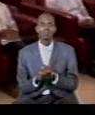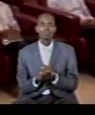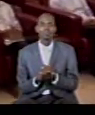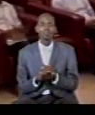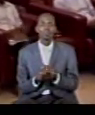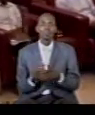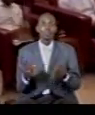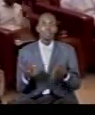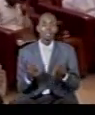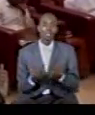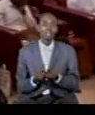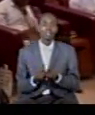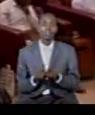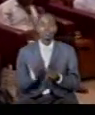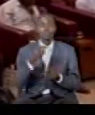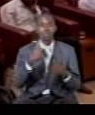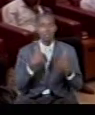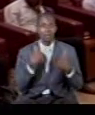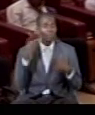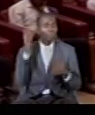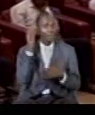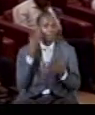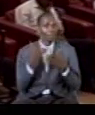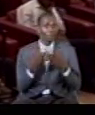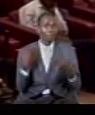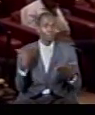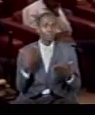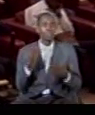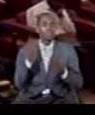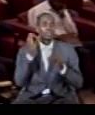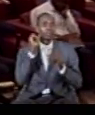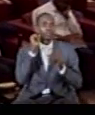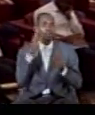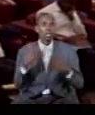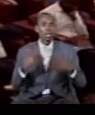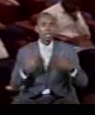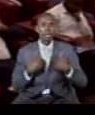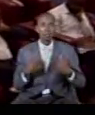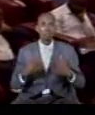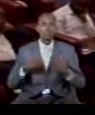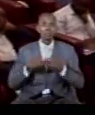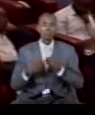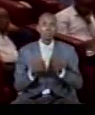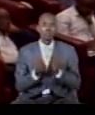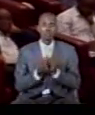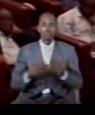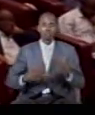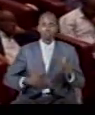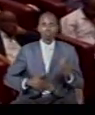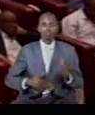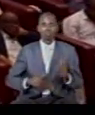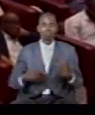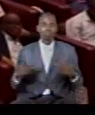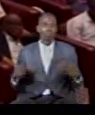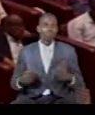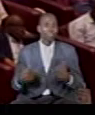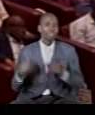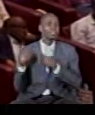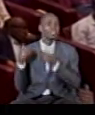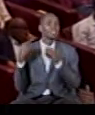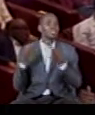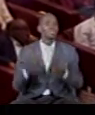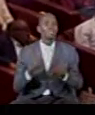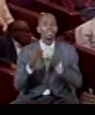As we have been told, I've been suffering from stomach ache since